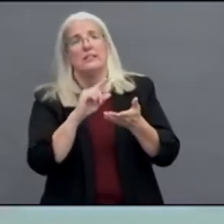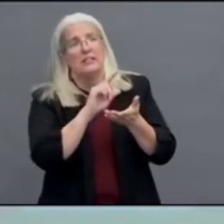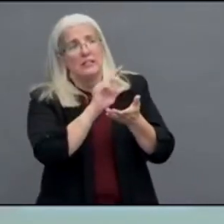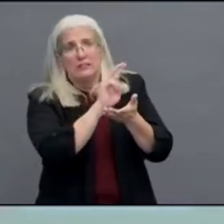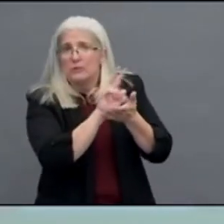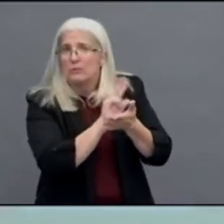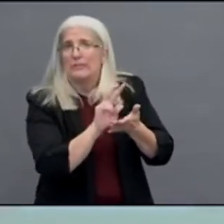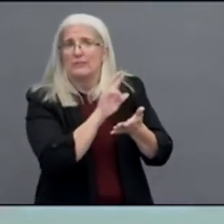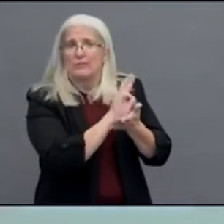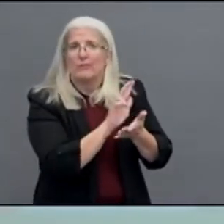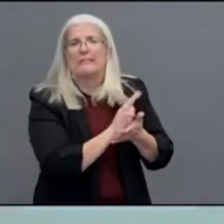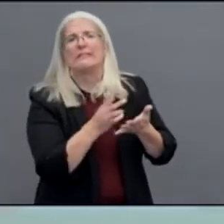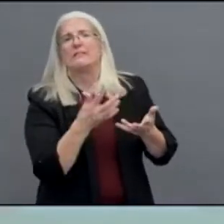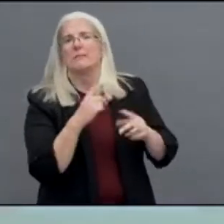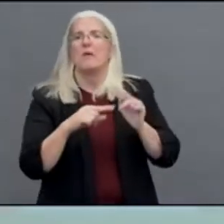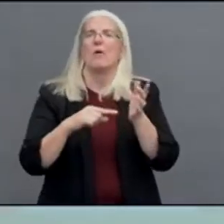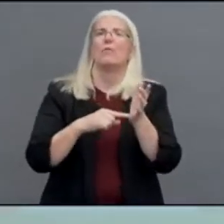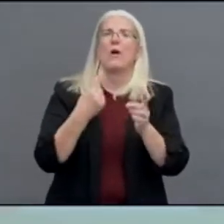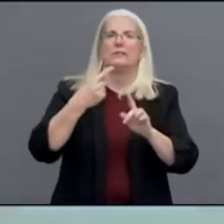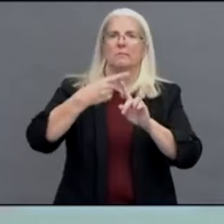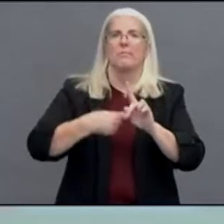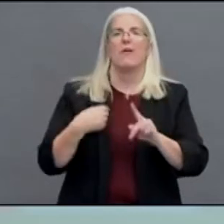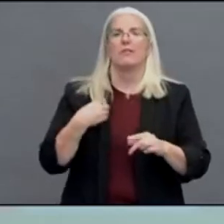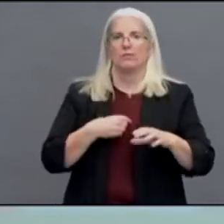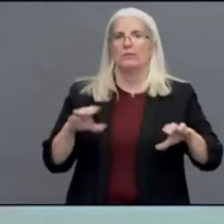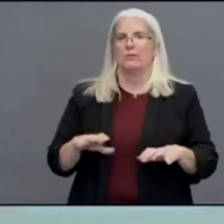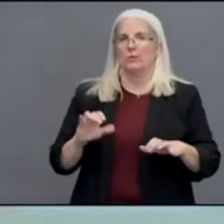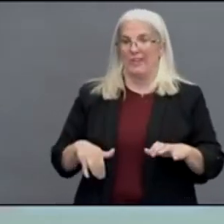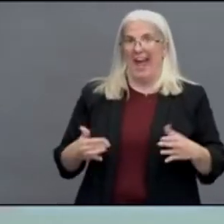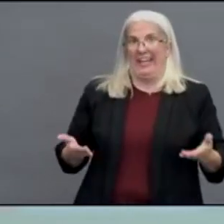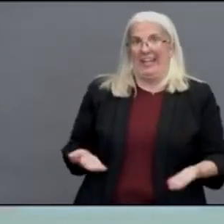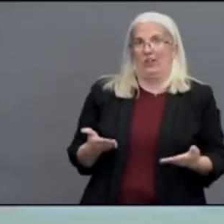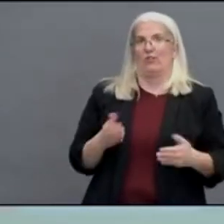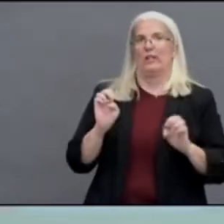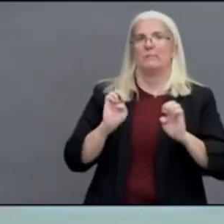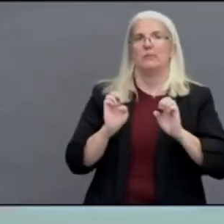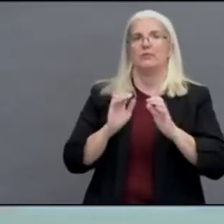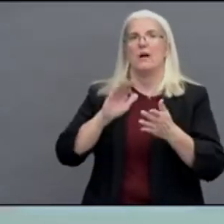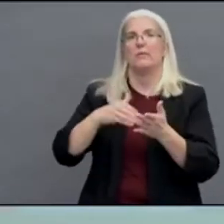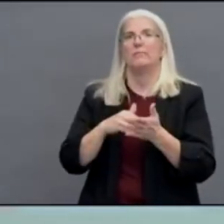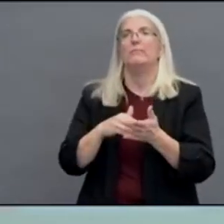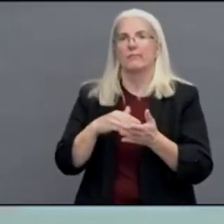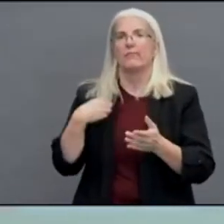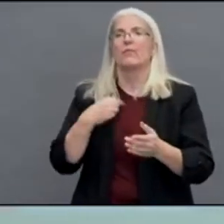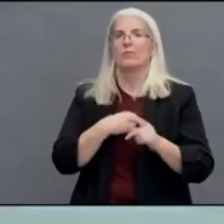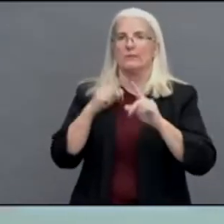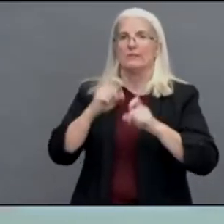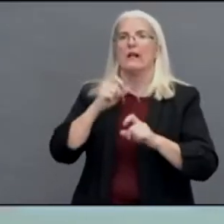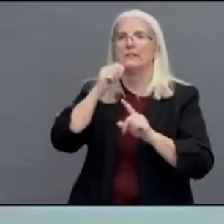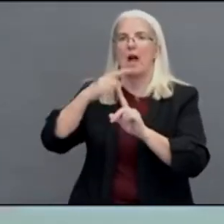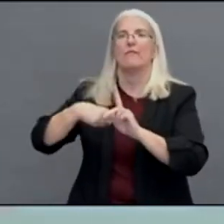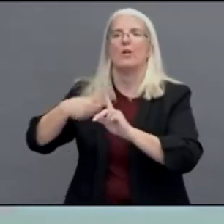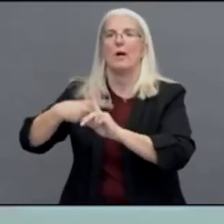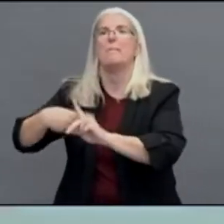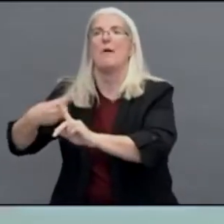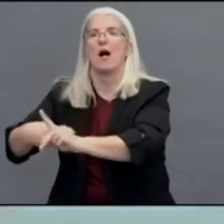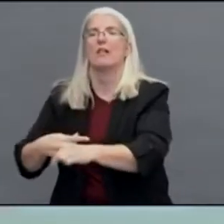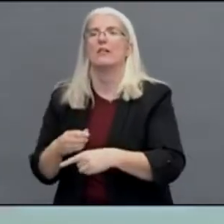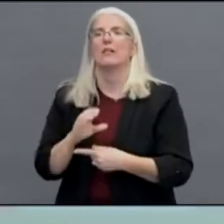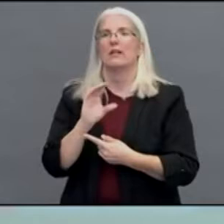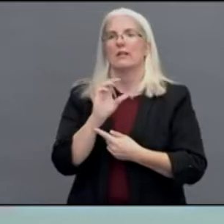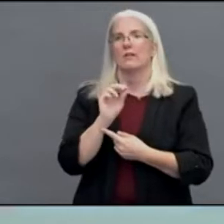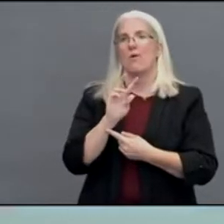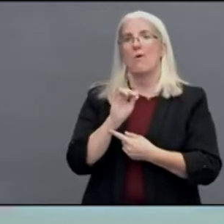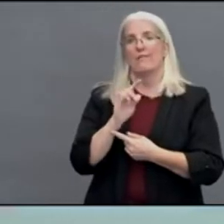know. Also, COVID-19, it's very important to know that COVID-19 status does not affect